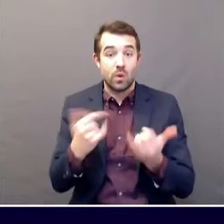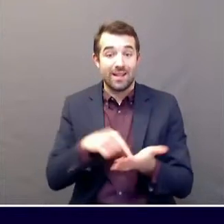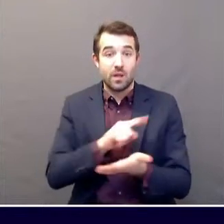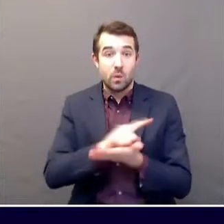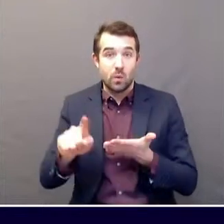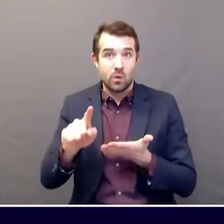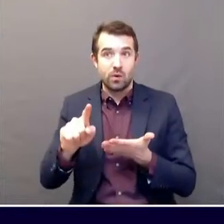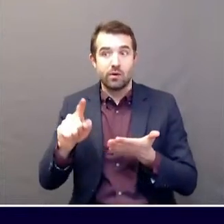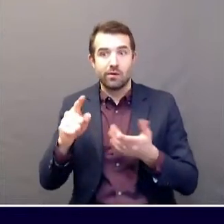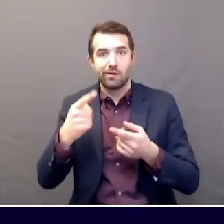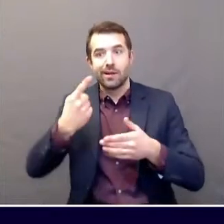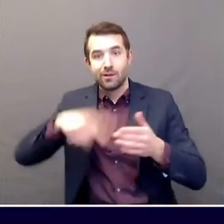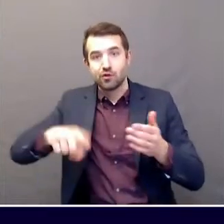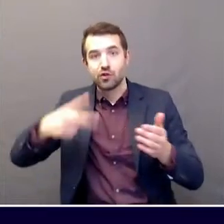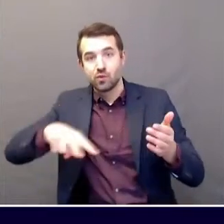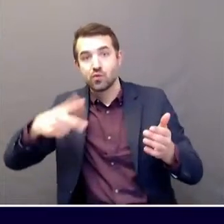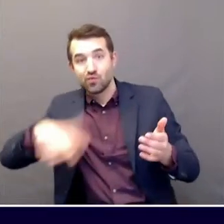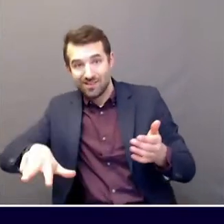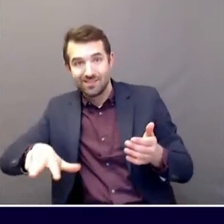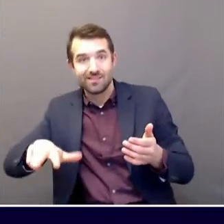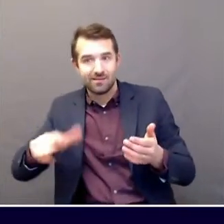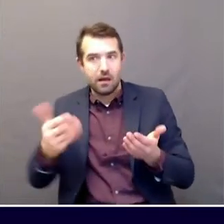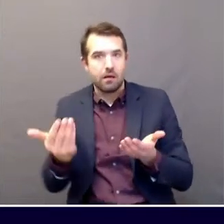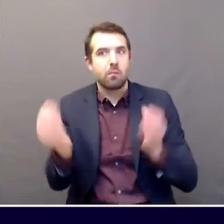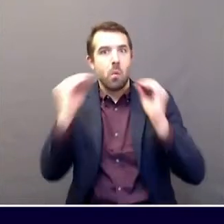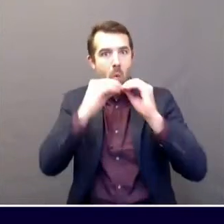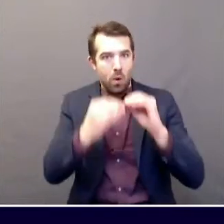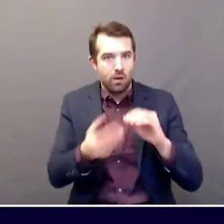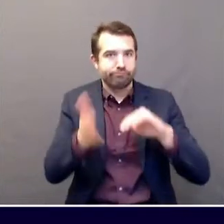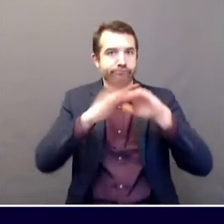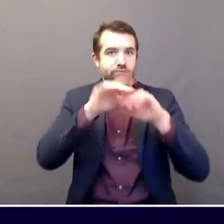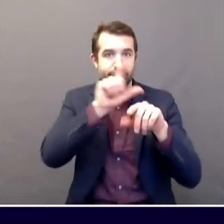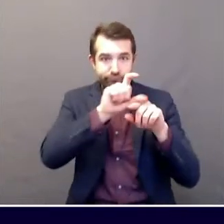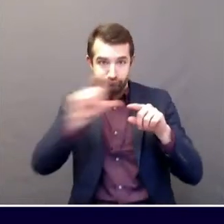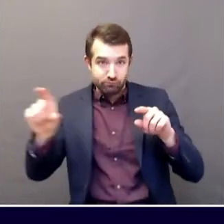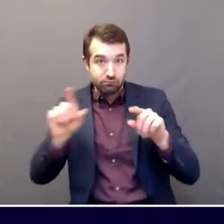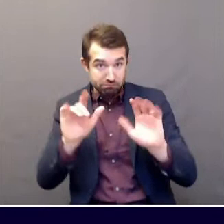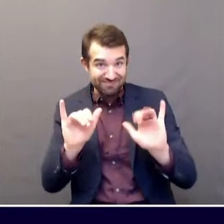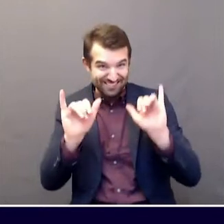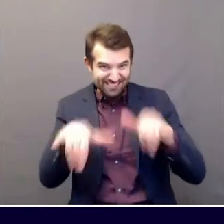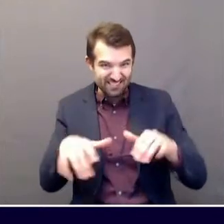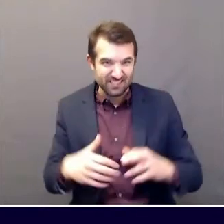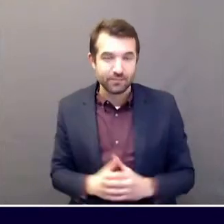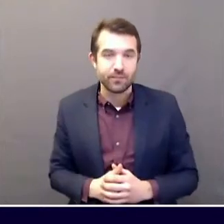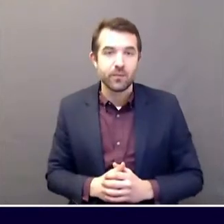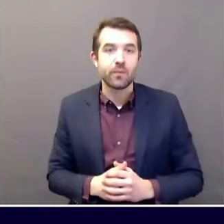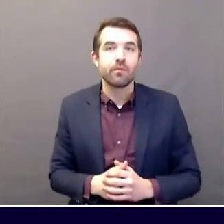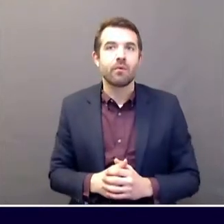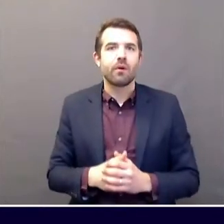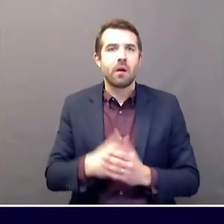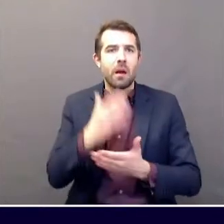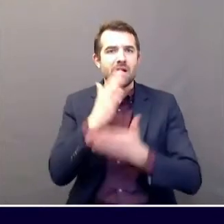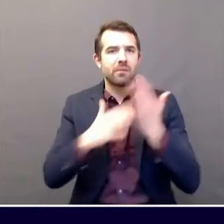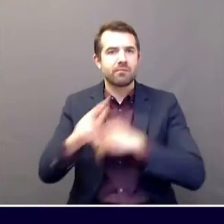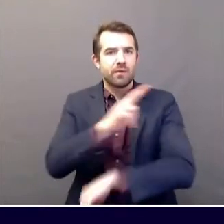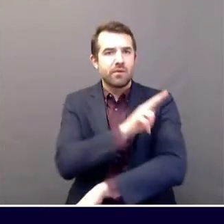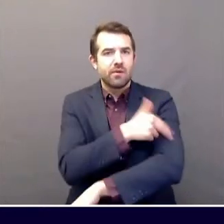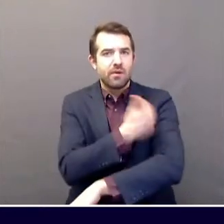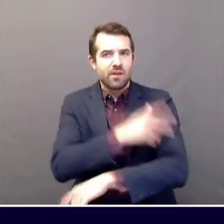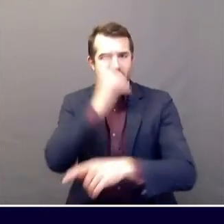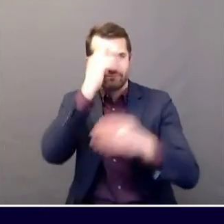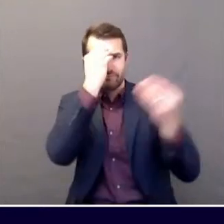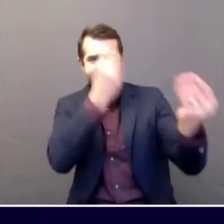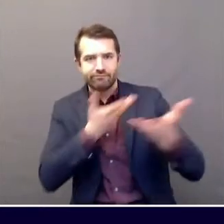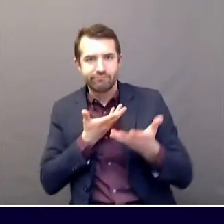heard from some of the hospital systems, when we are using more vaccine, like we would at a mass vaccination site, we're able to then